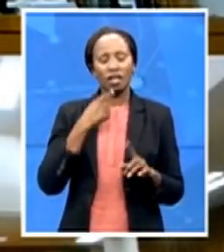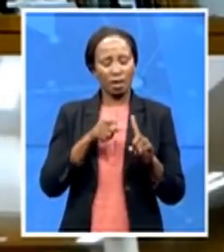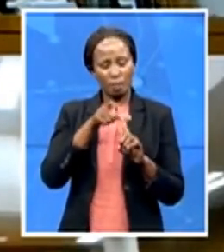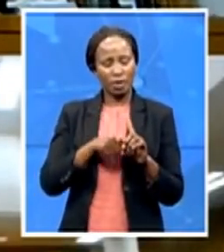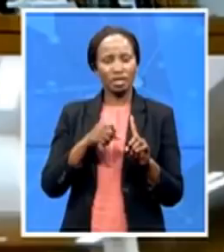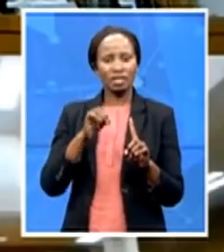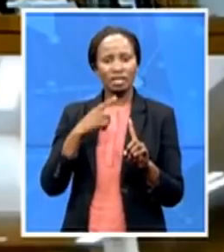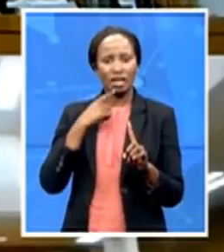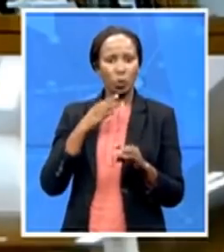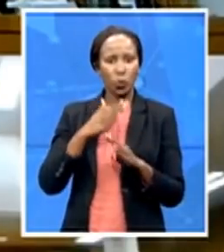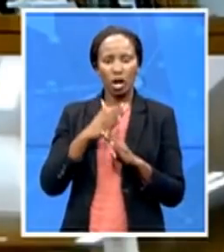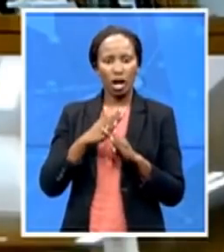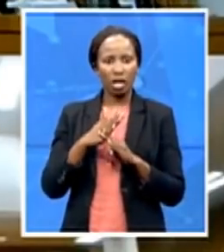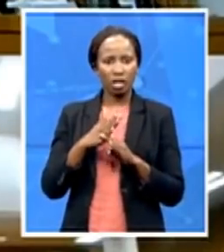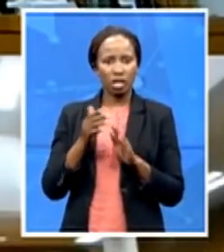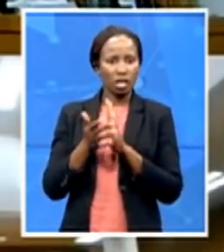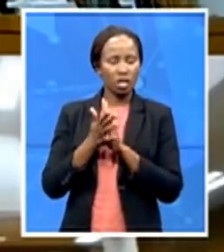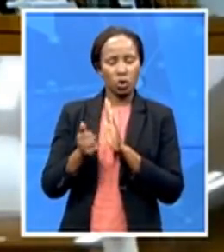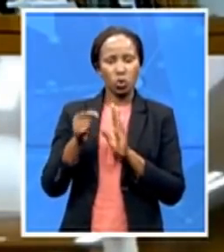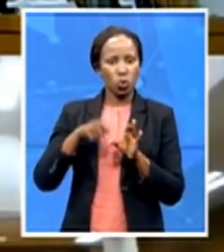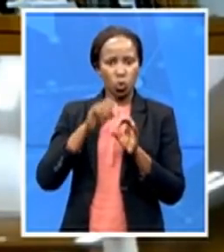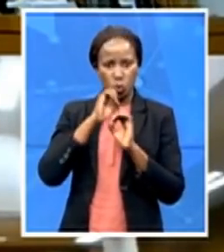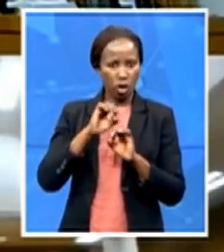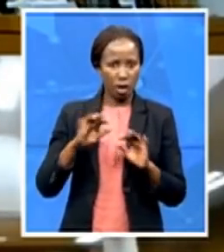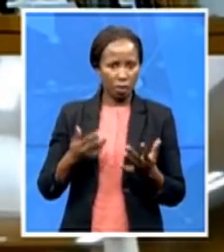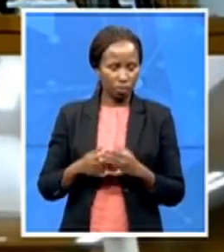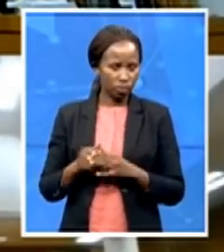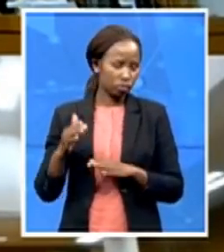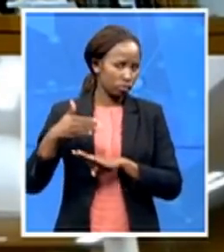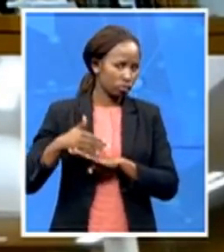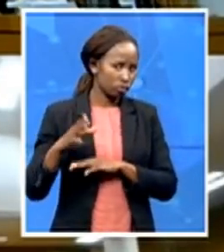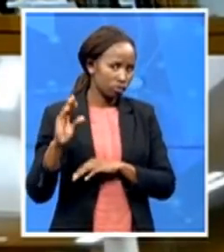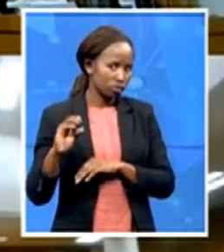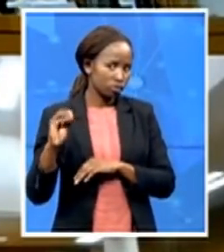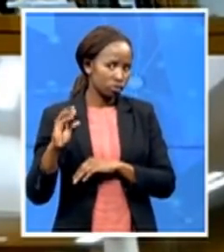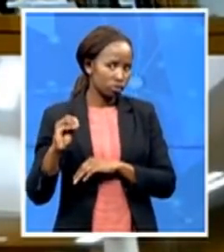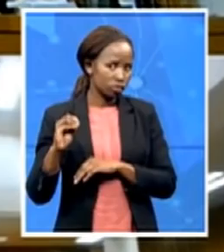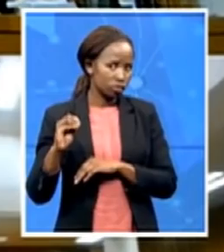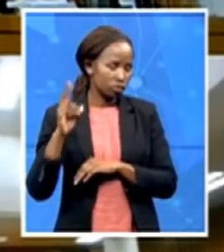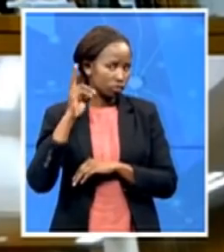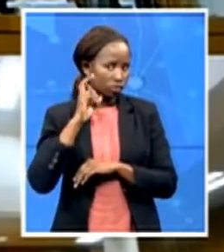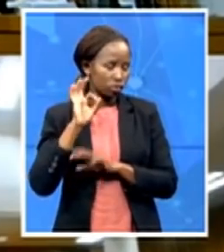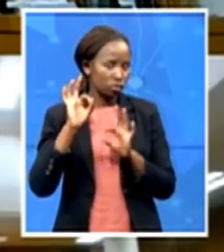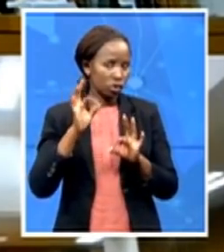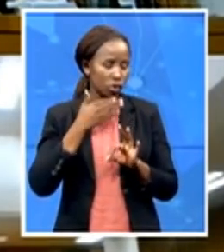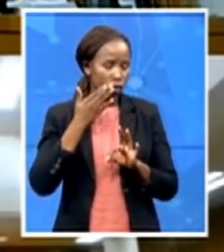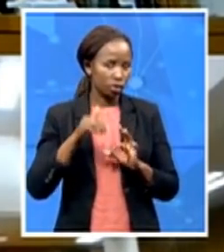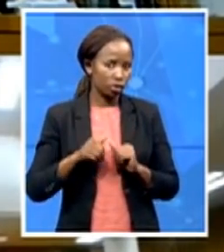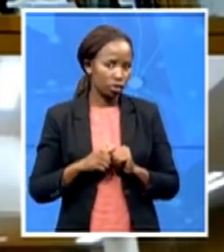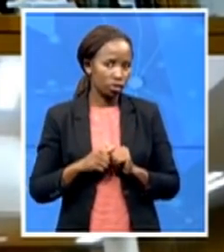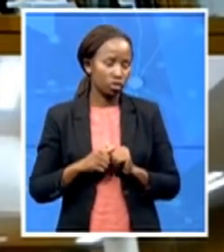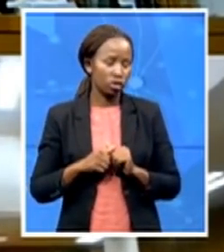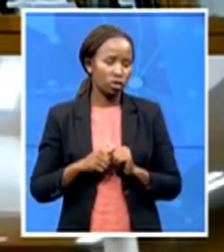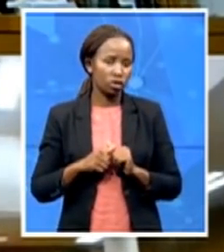the argument yesterday, exactly the opposite, that the Assembly is not allowed. What